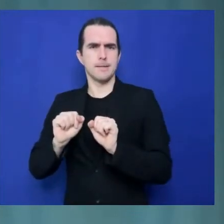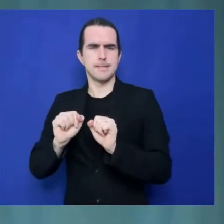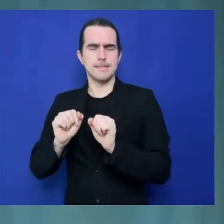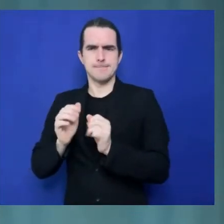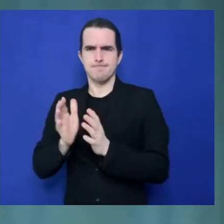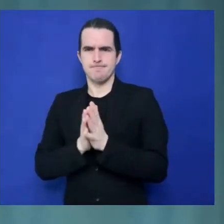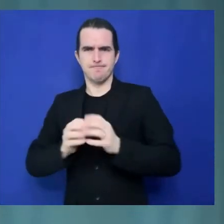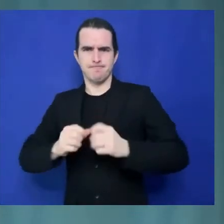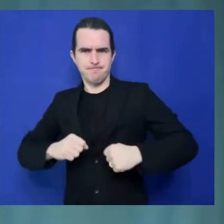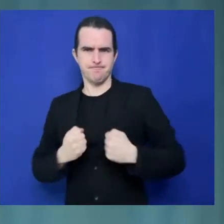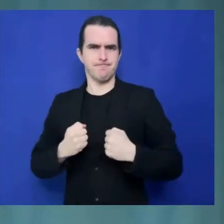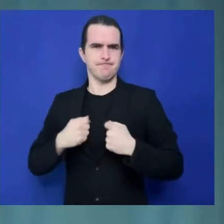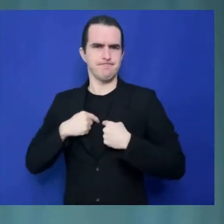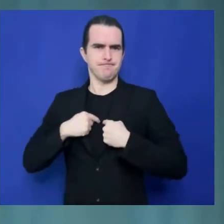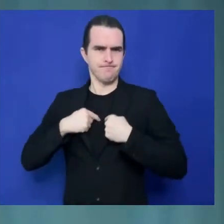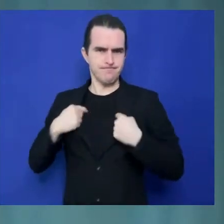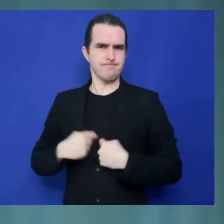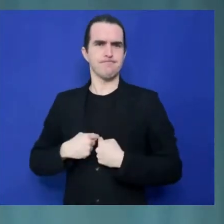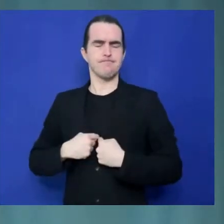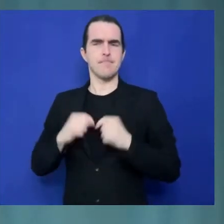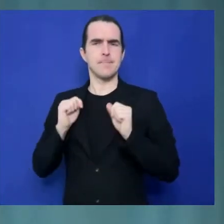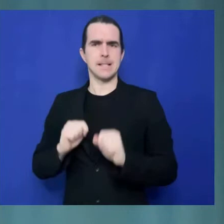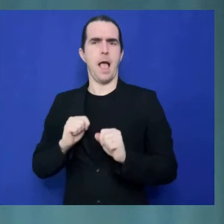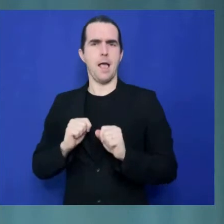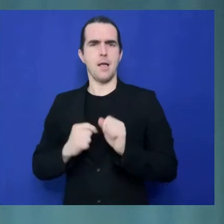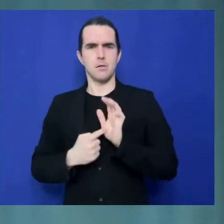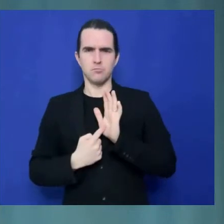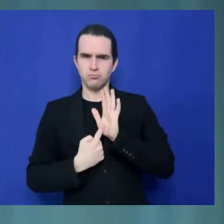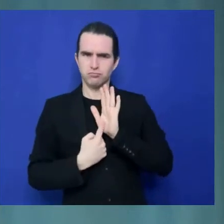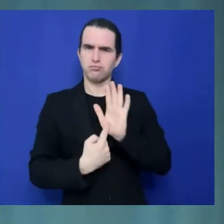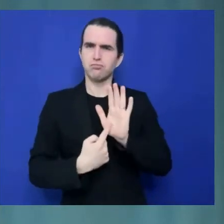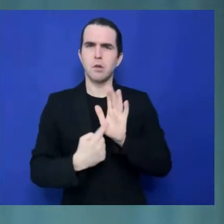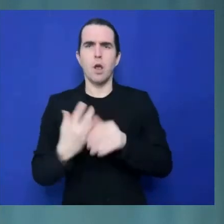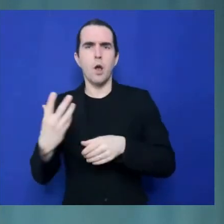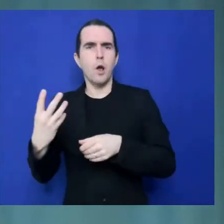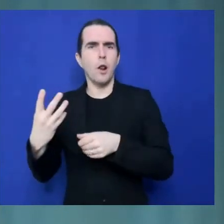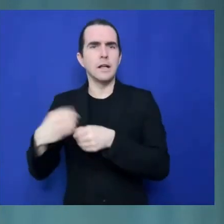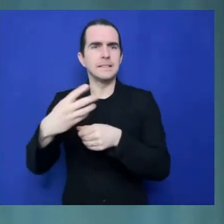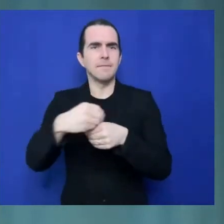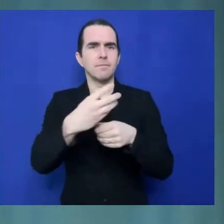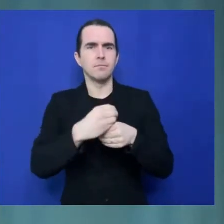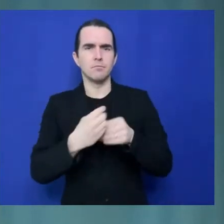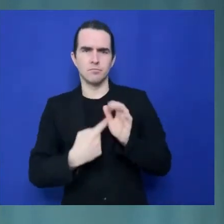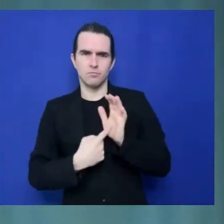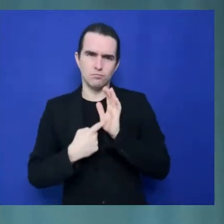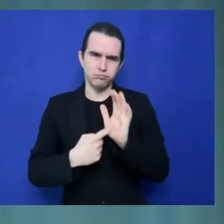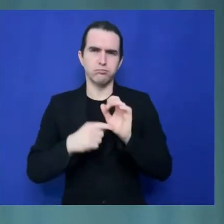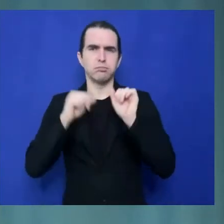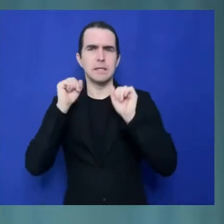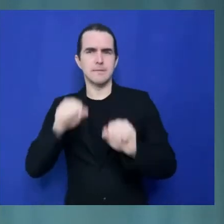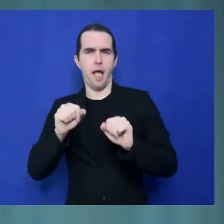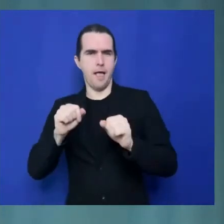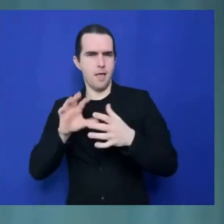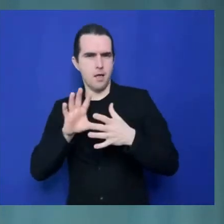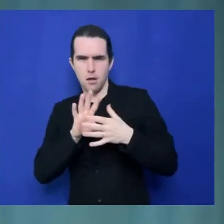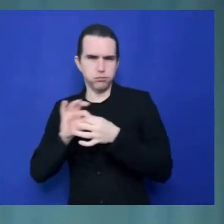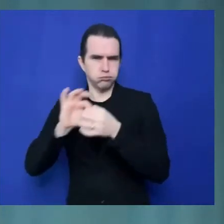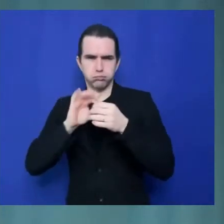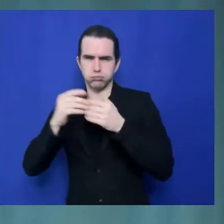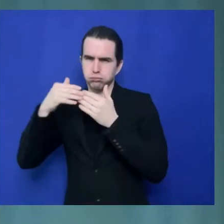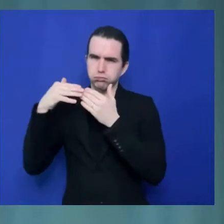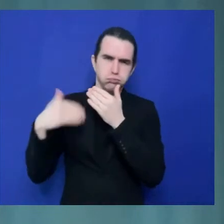after Corona. I encourage you all to take time to visit this